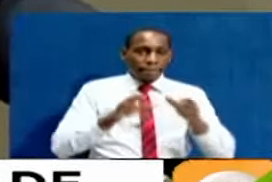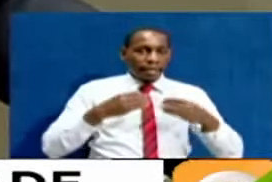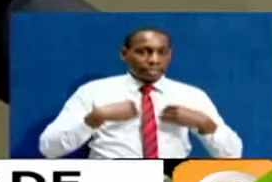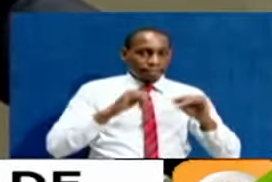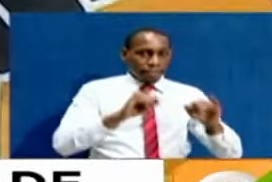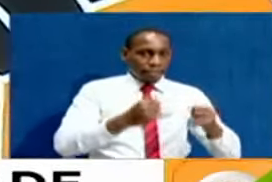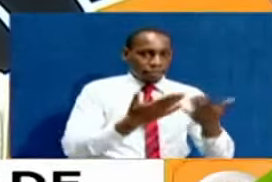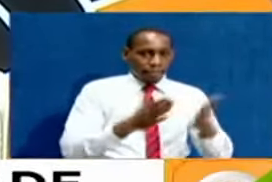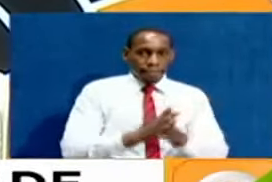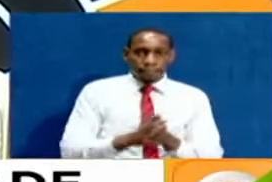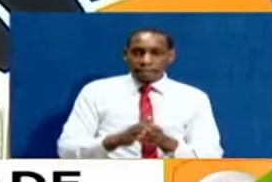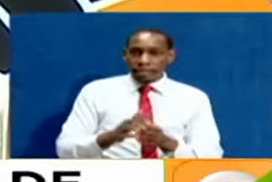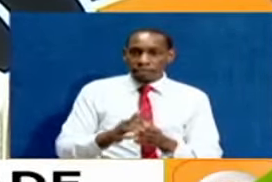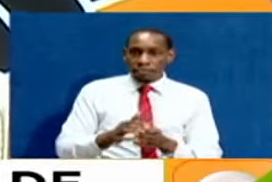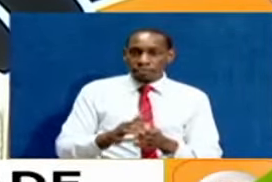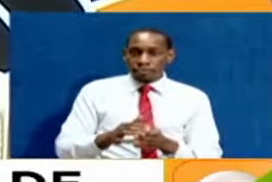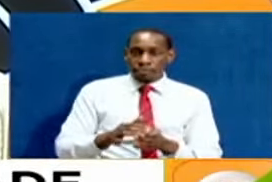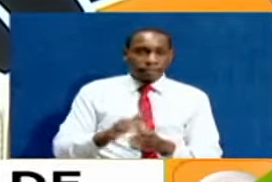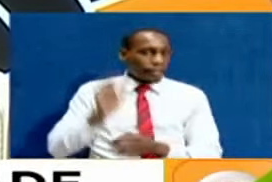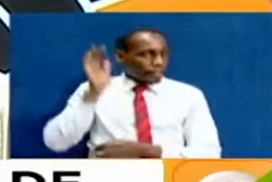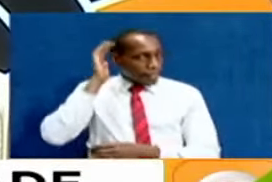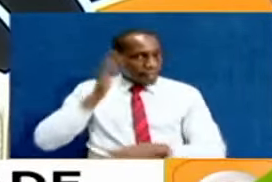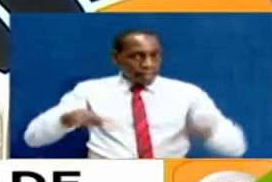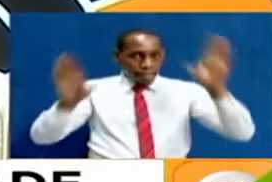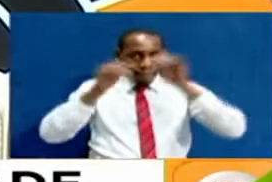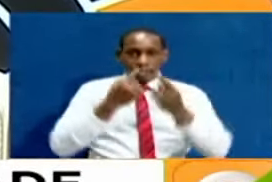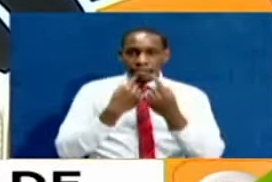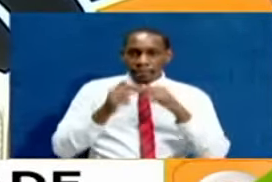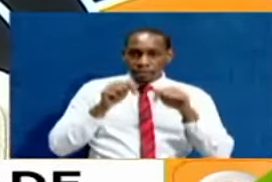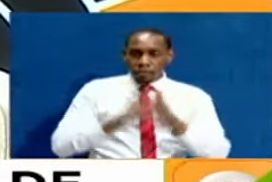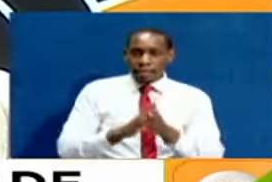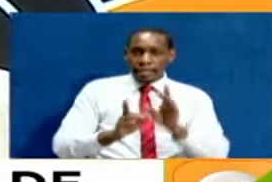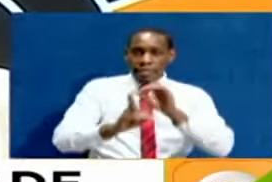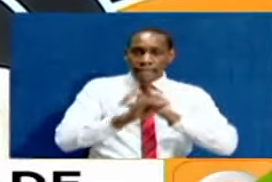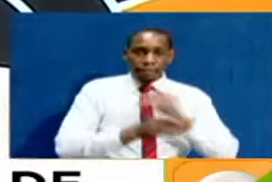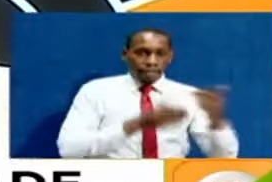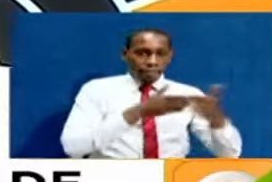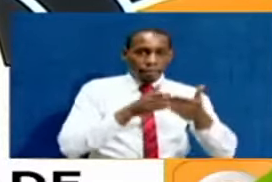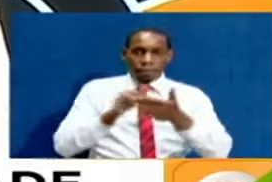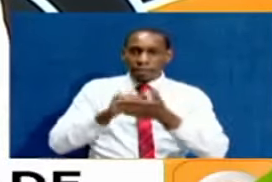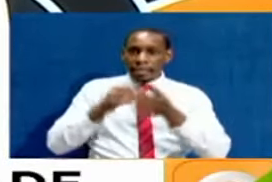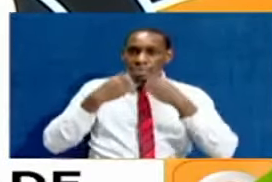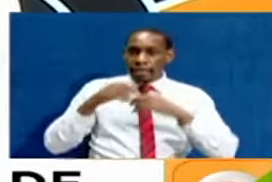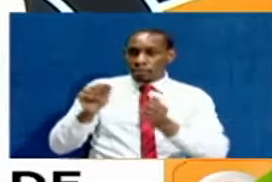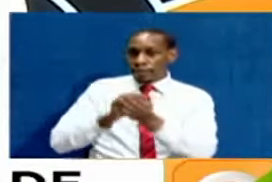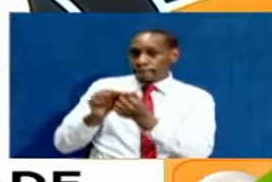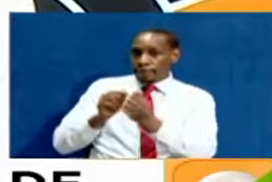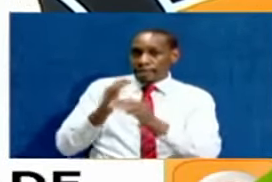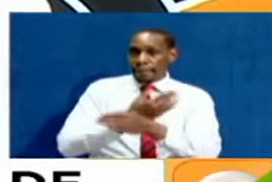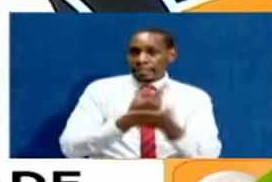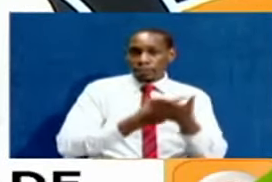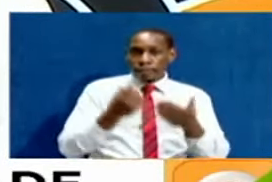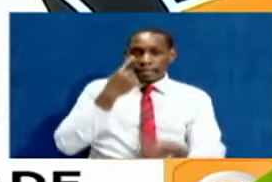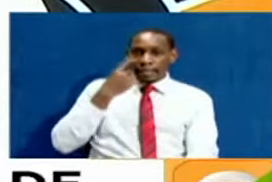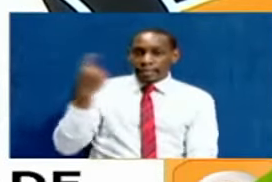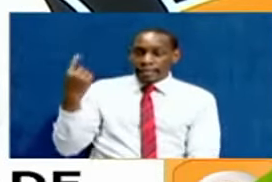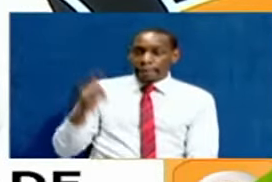Let's hear the president when he was speaking today, defending that lockdown that he announced on Friday last week.